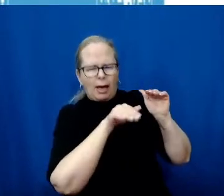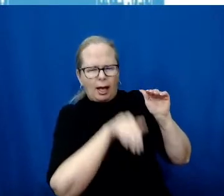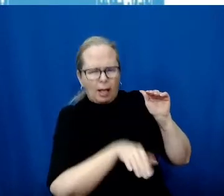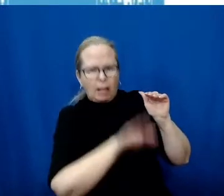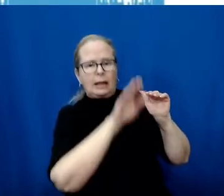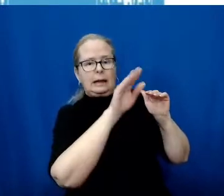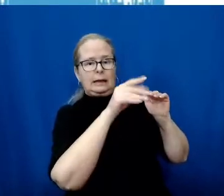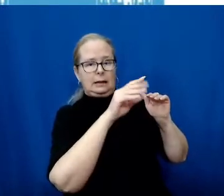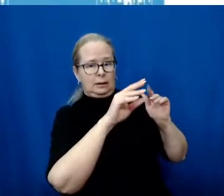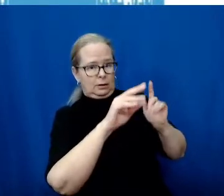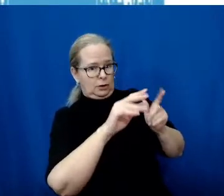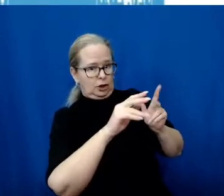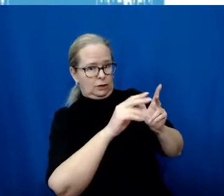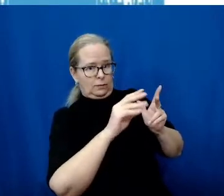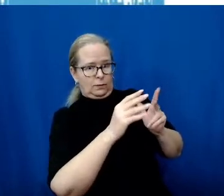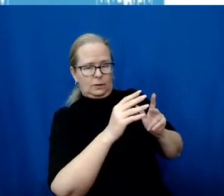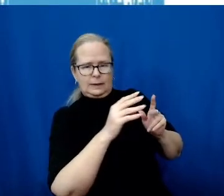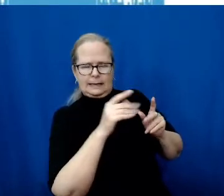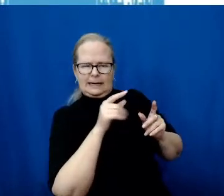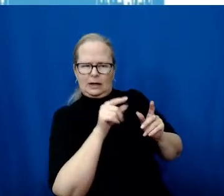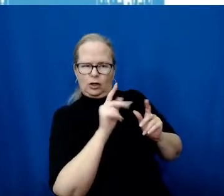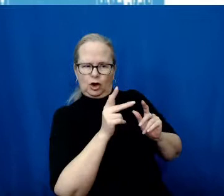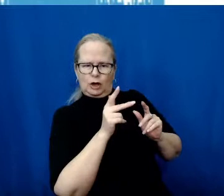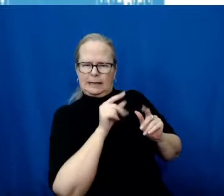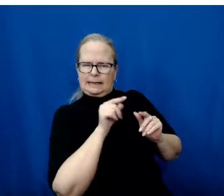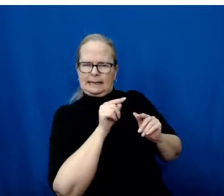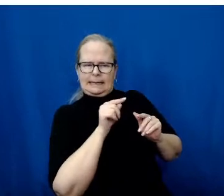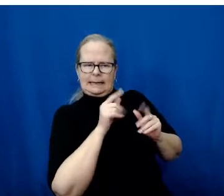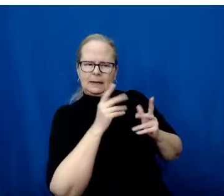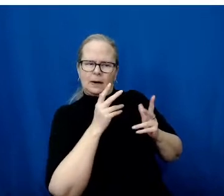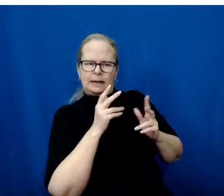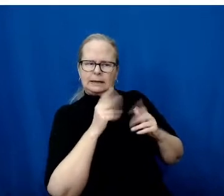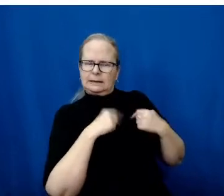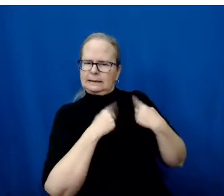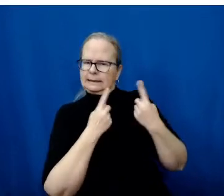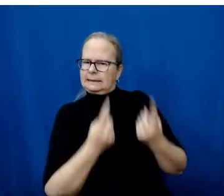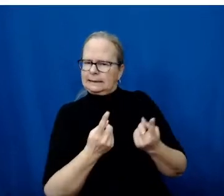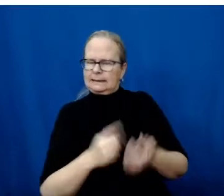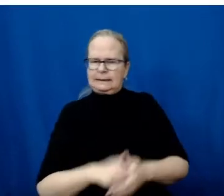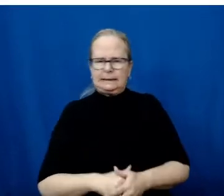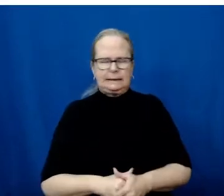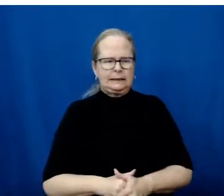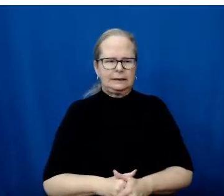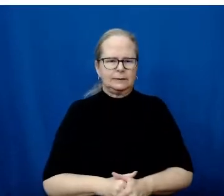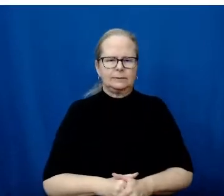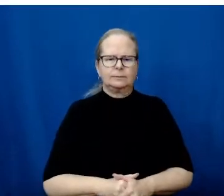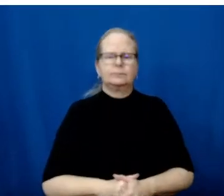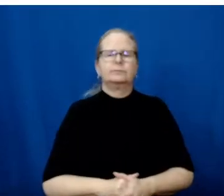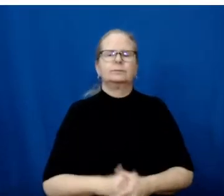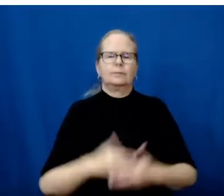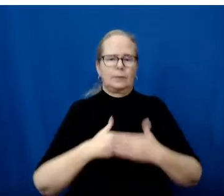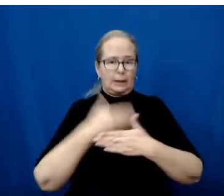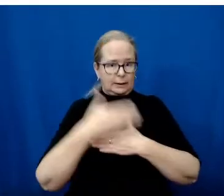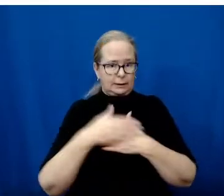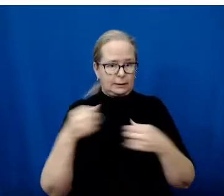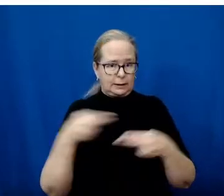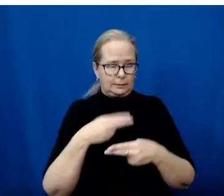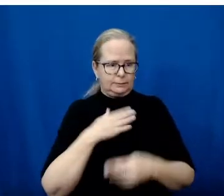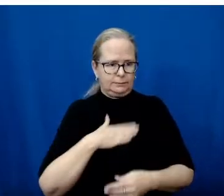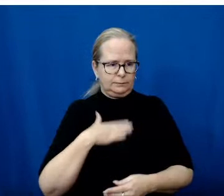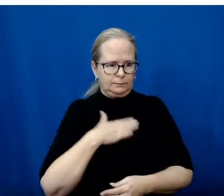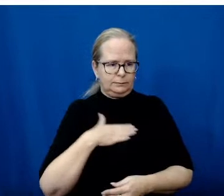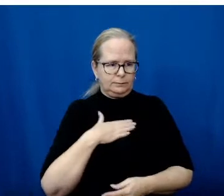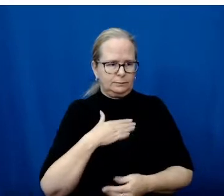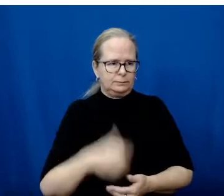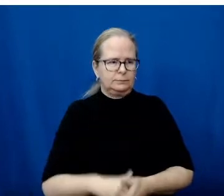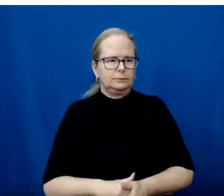far in the initial stages. Next slide, please. And this is the age ranges. They're all going up.